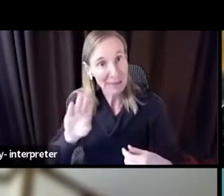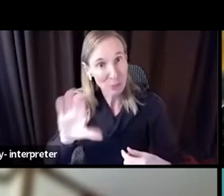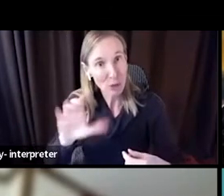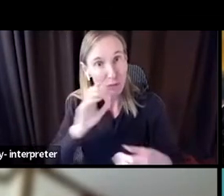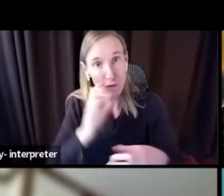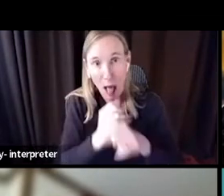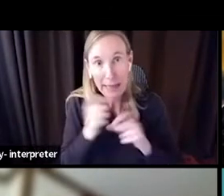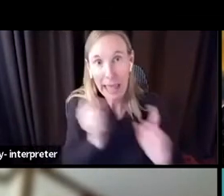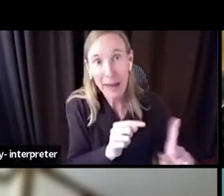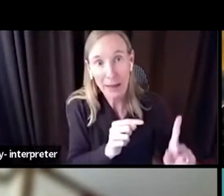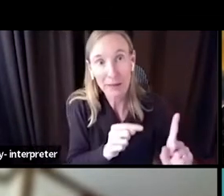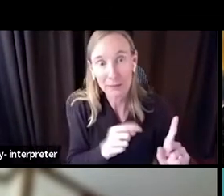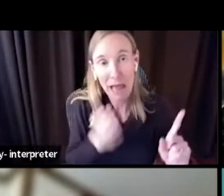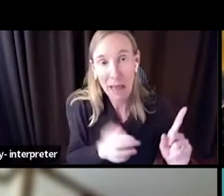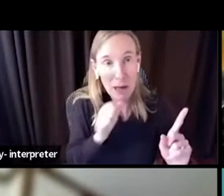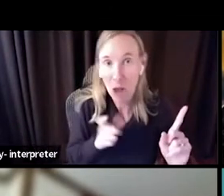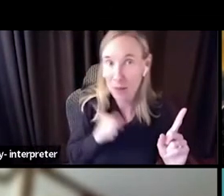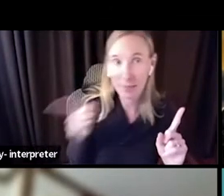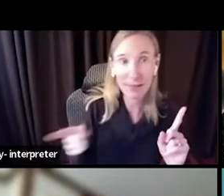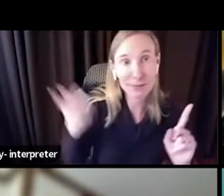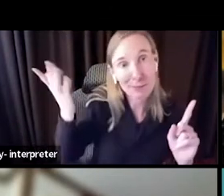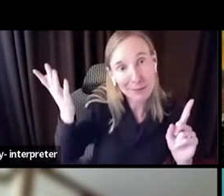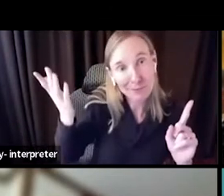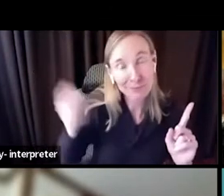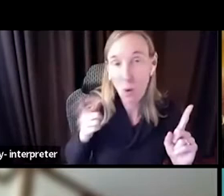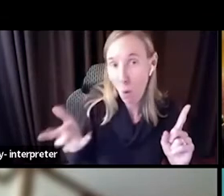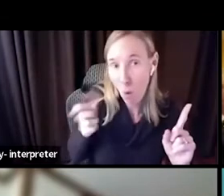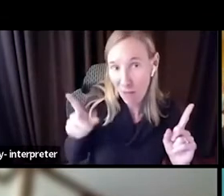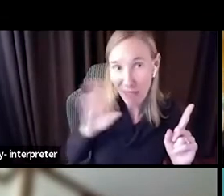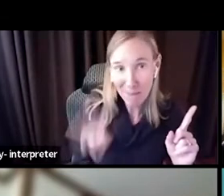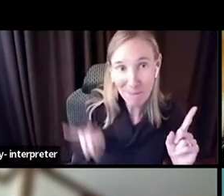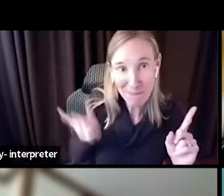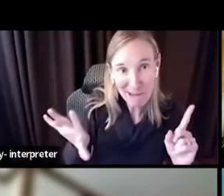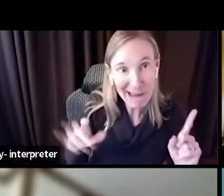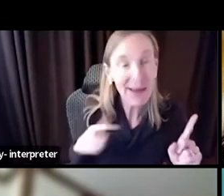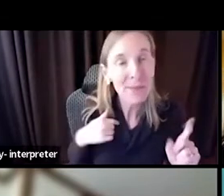restrict, or I shouldn't say restrict, but